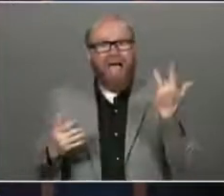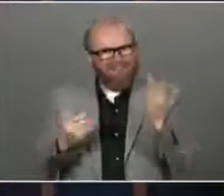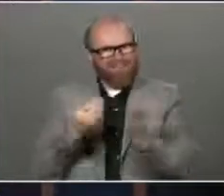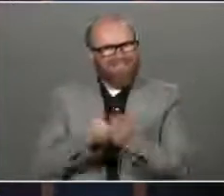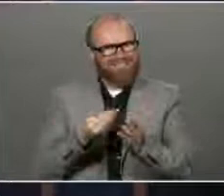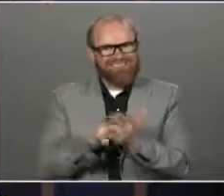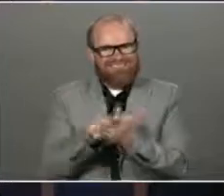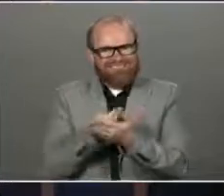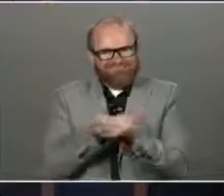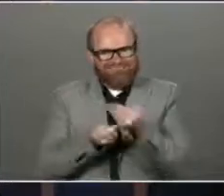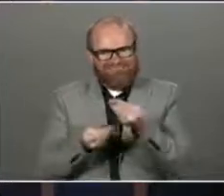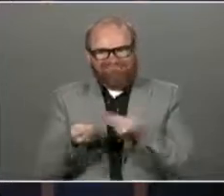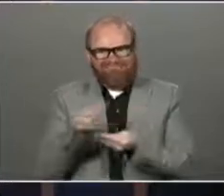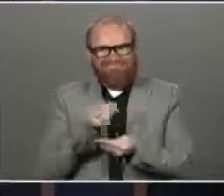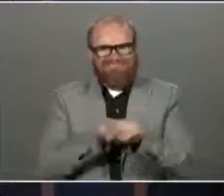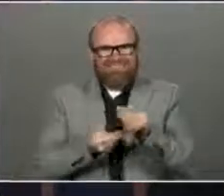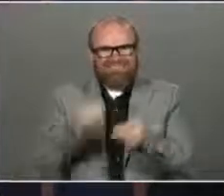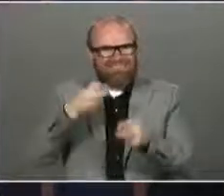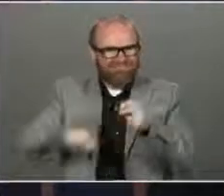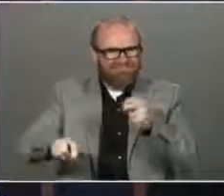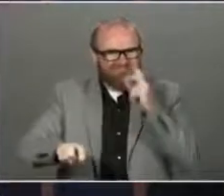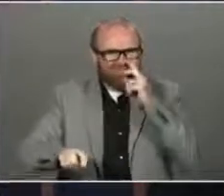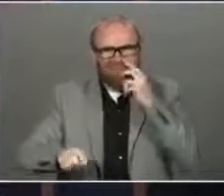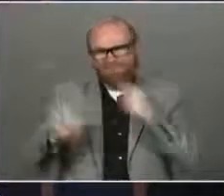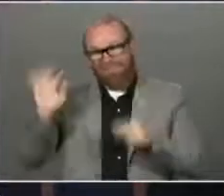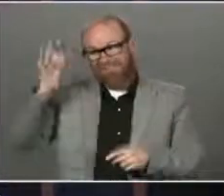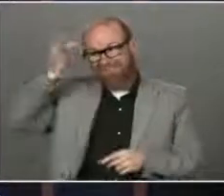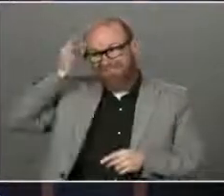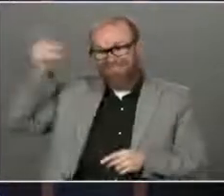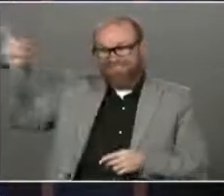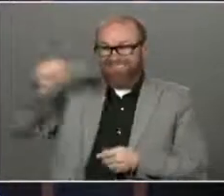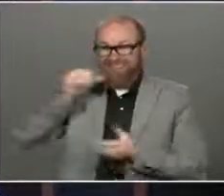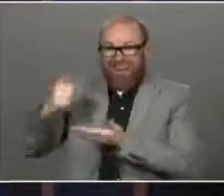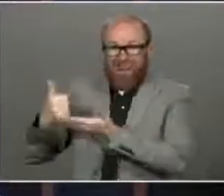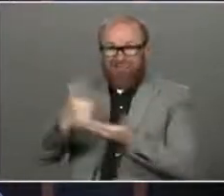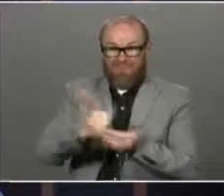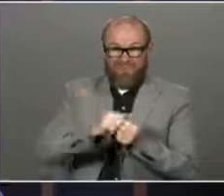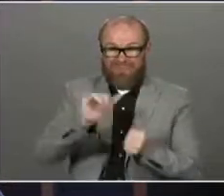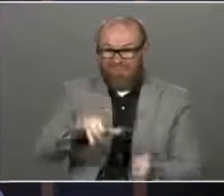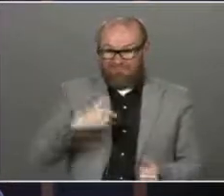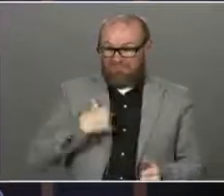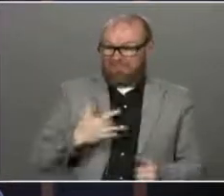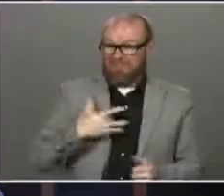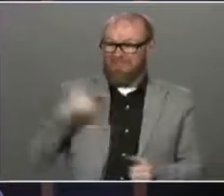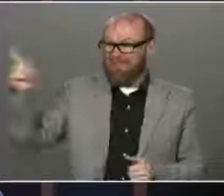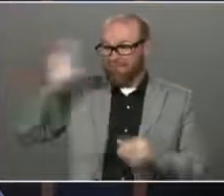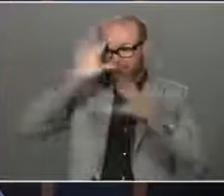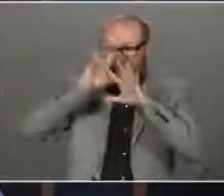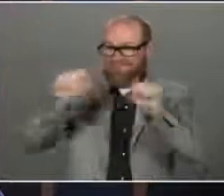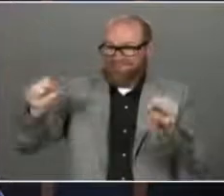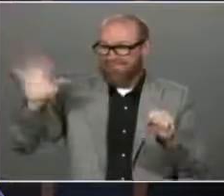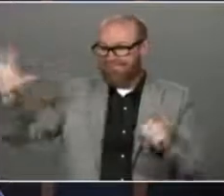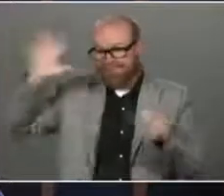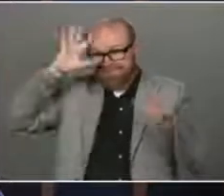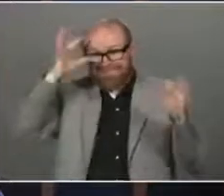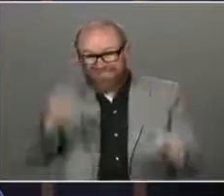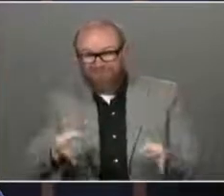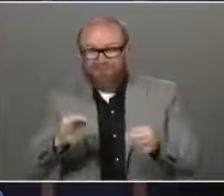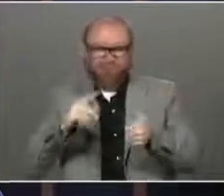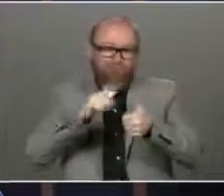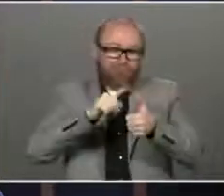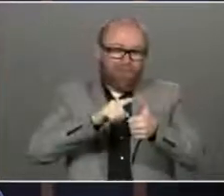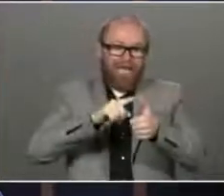continuous terrible decision making that's happening by this presidential administration around energy